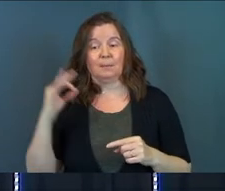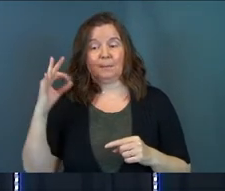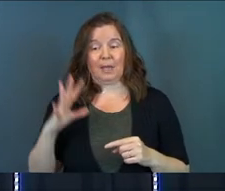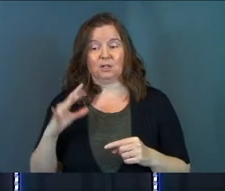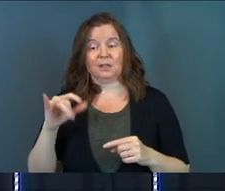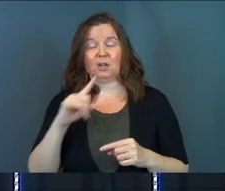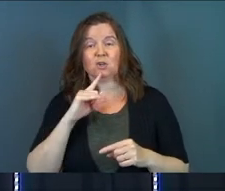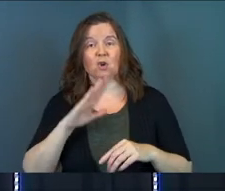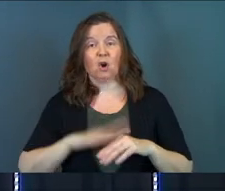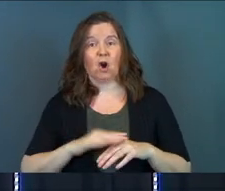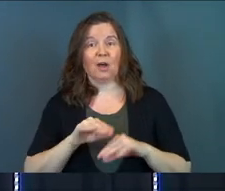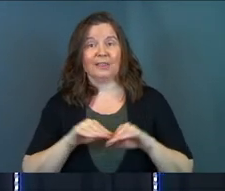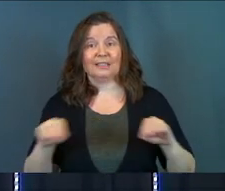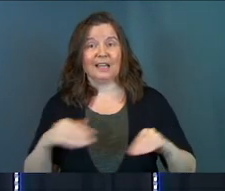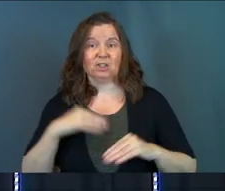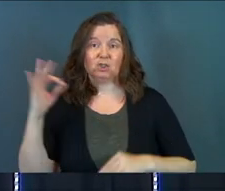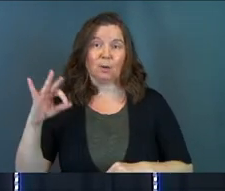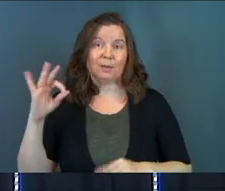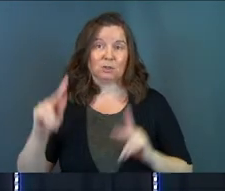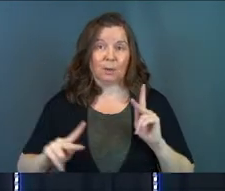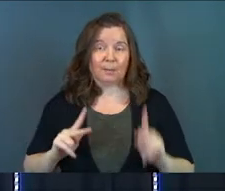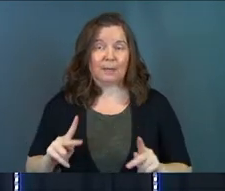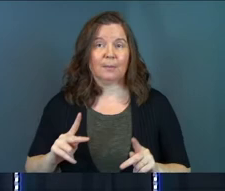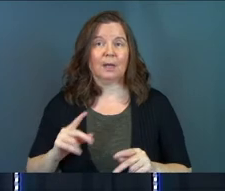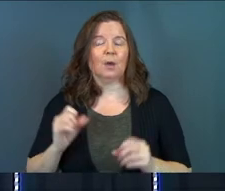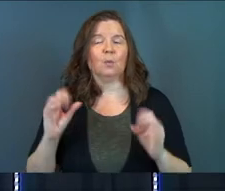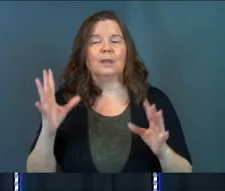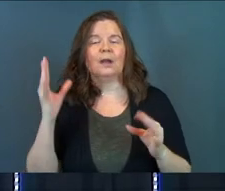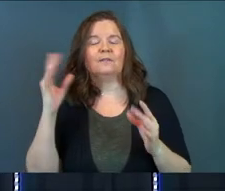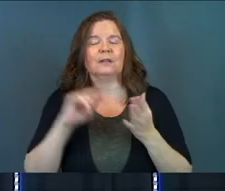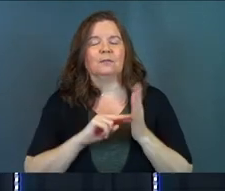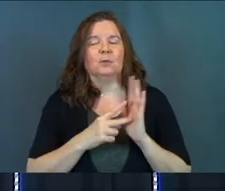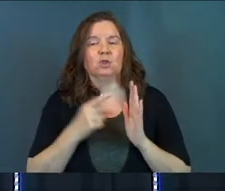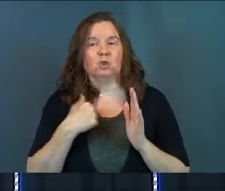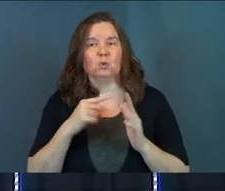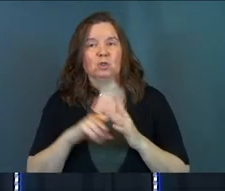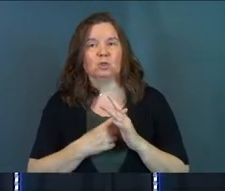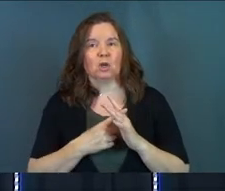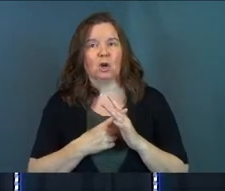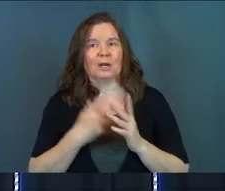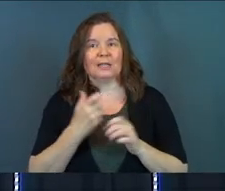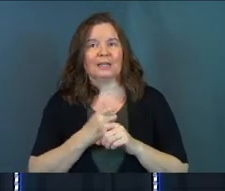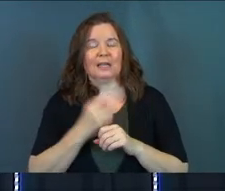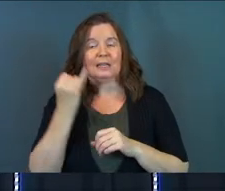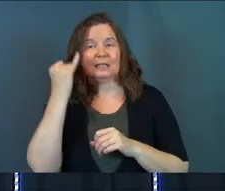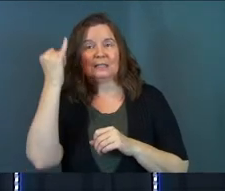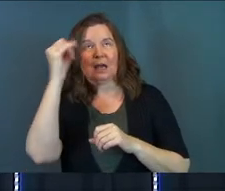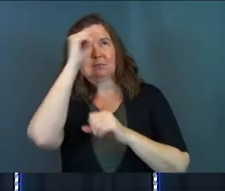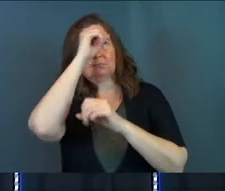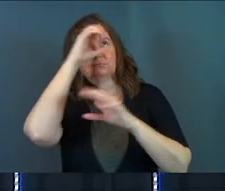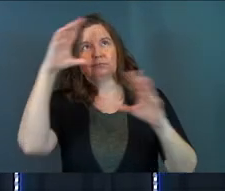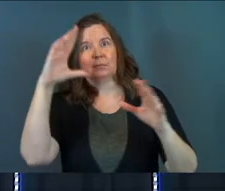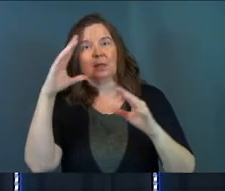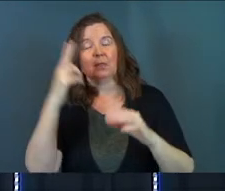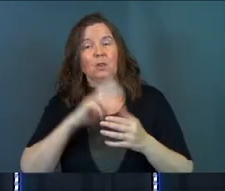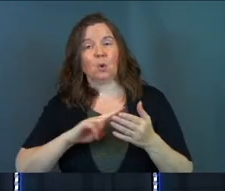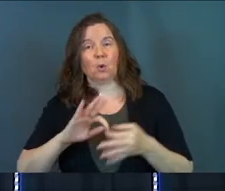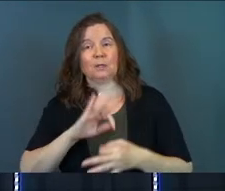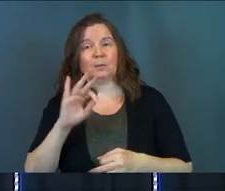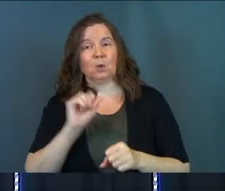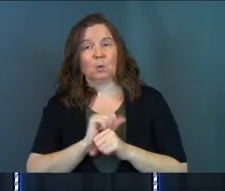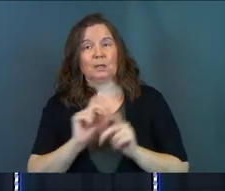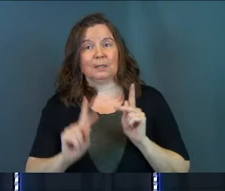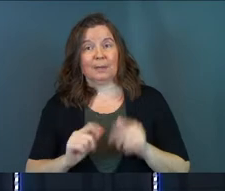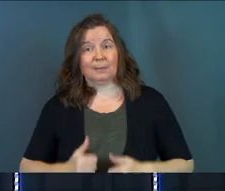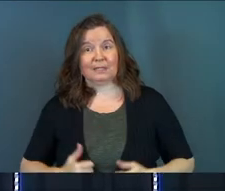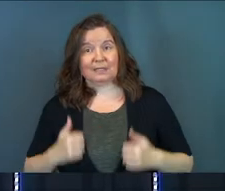a pastor is that you're on the stage and you're preaching to people. And without even meaning to, you can start getting this idea in your head that the Holy Spirit